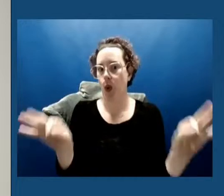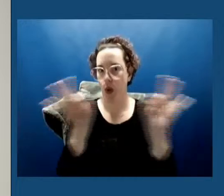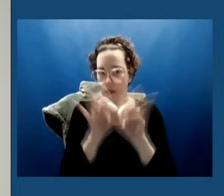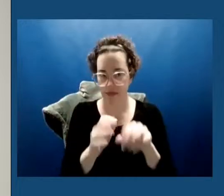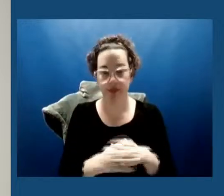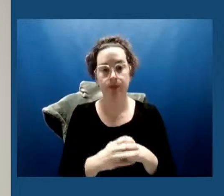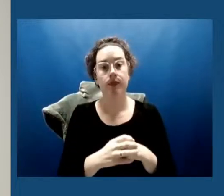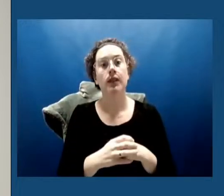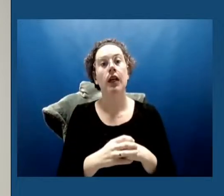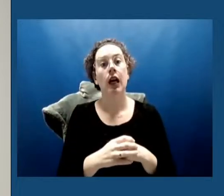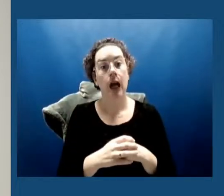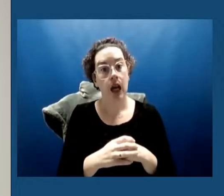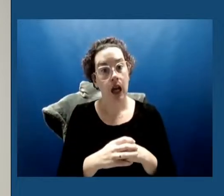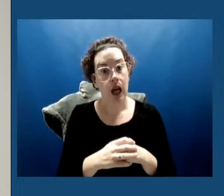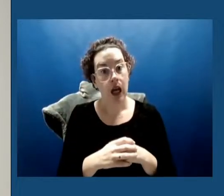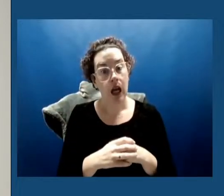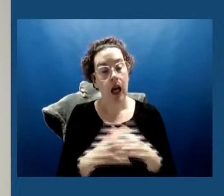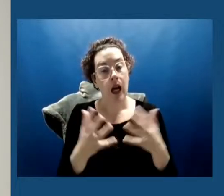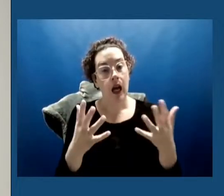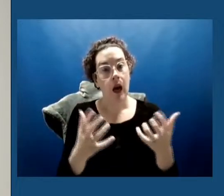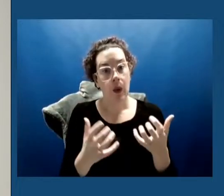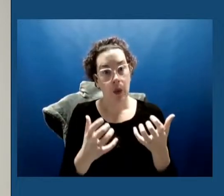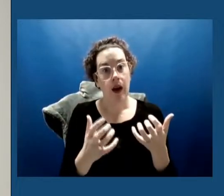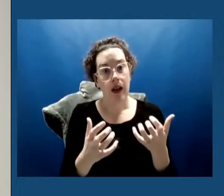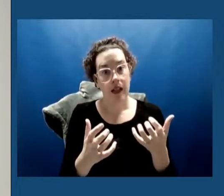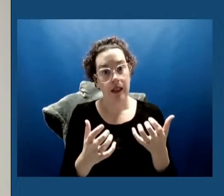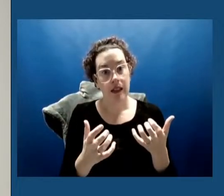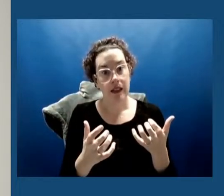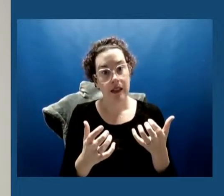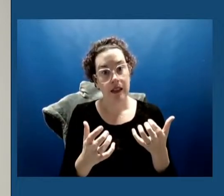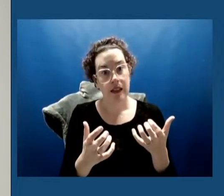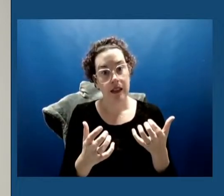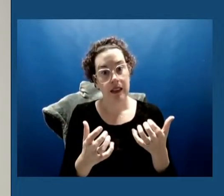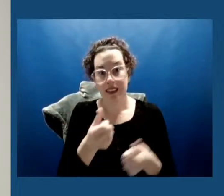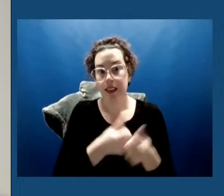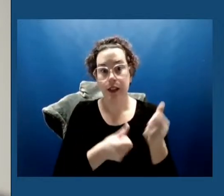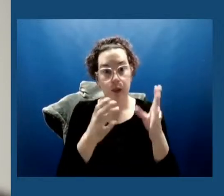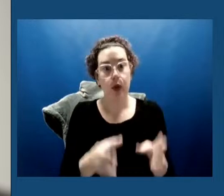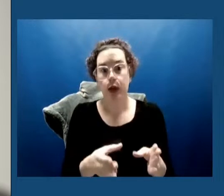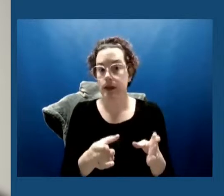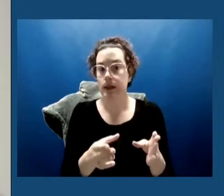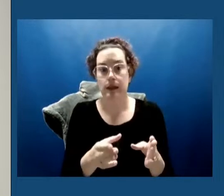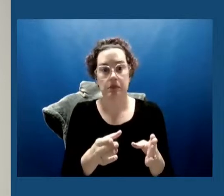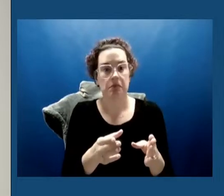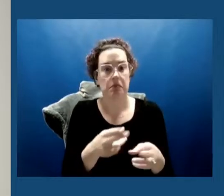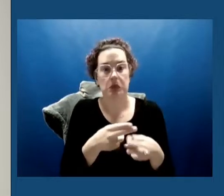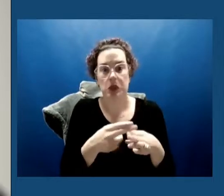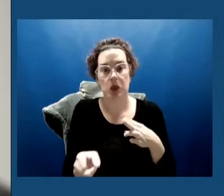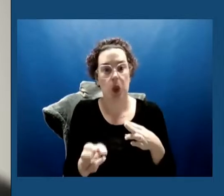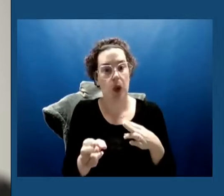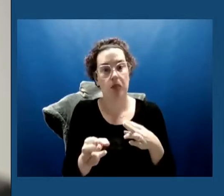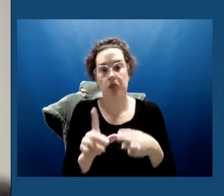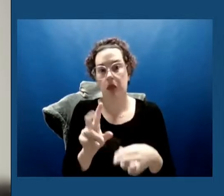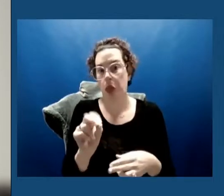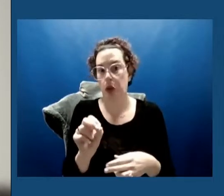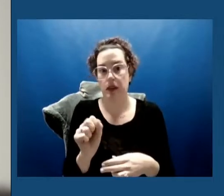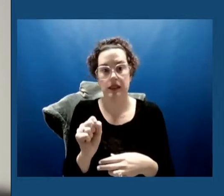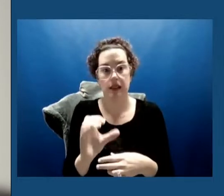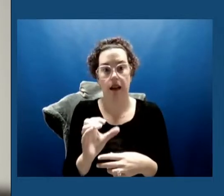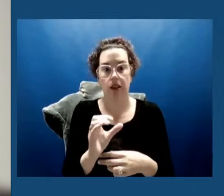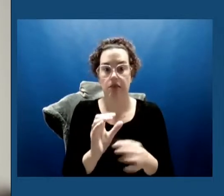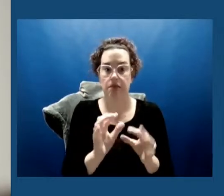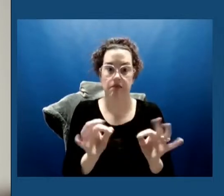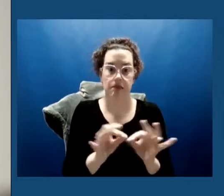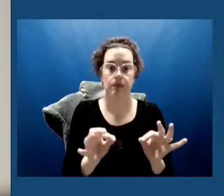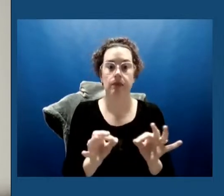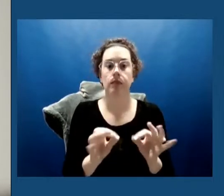I guess I'd like to give each person just a minute or so, or maybe 30 seconds. And we'll start